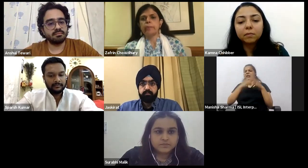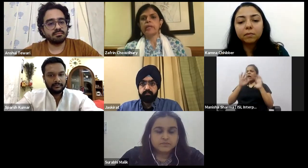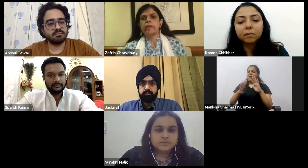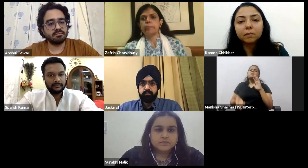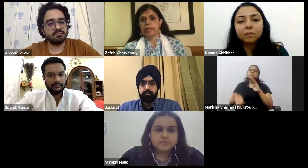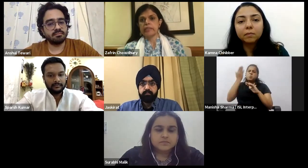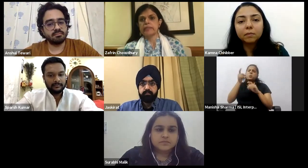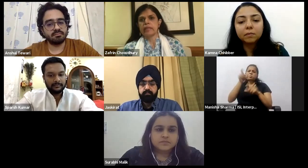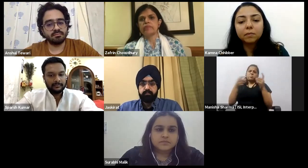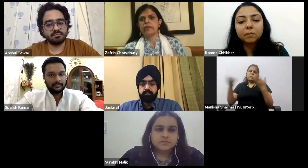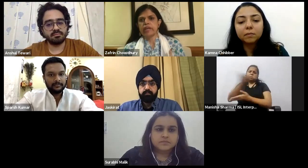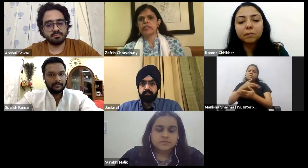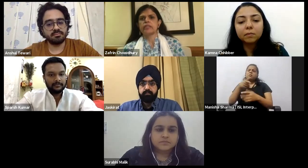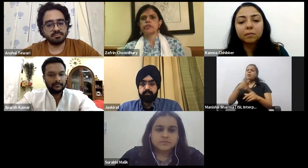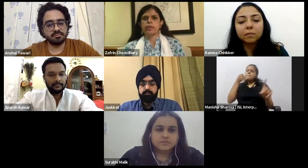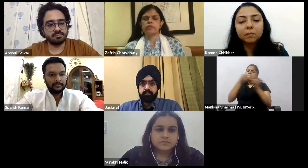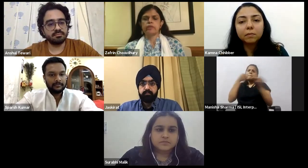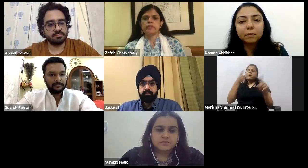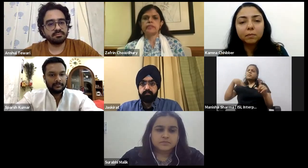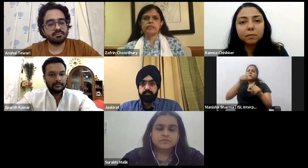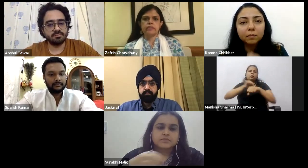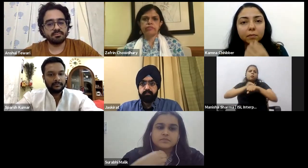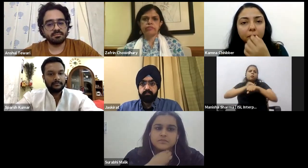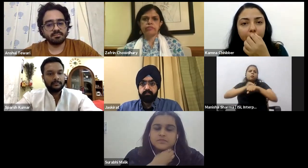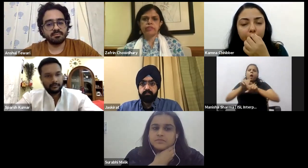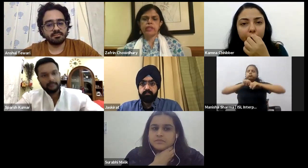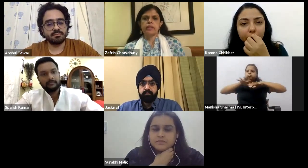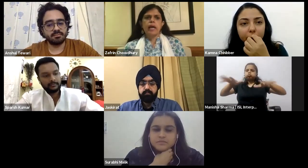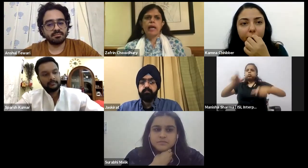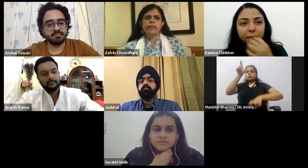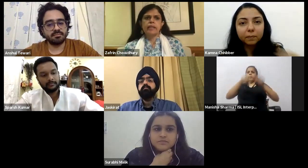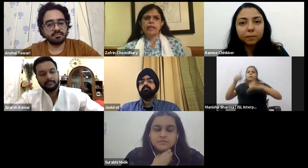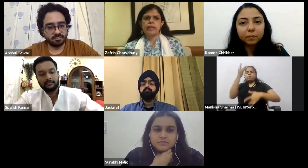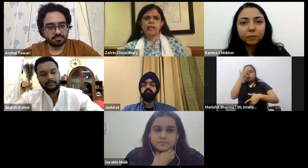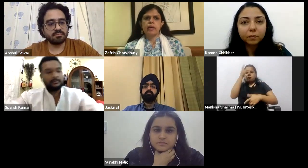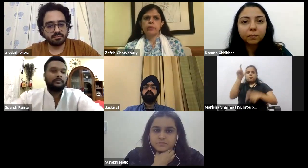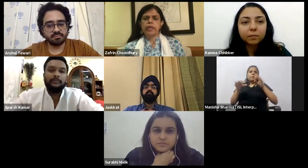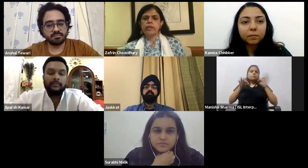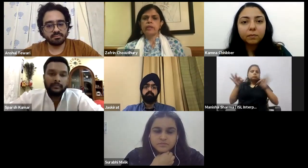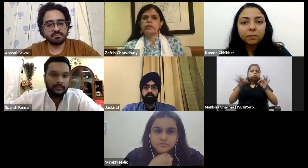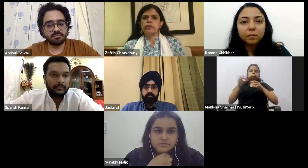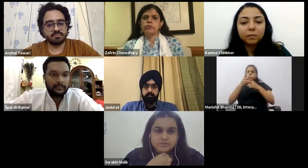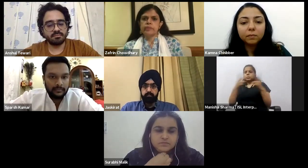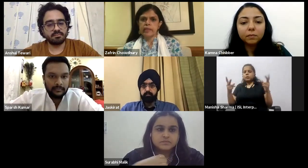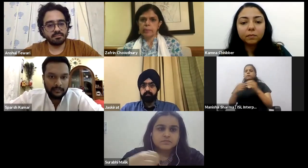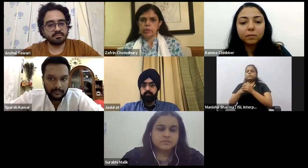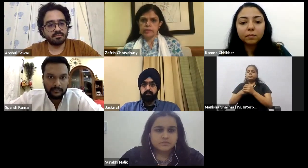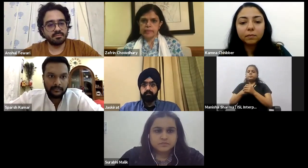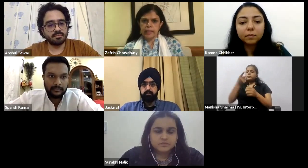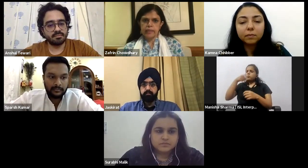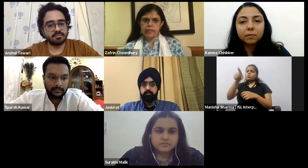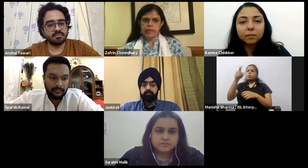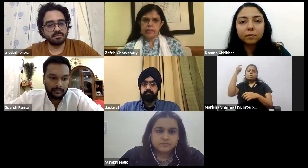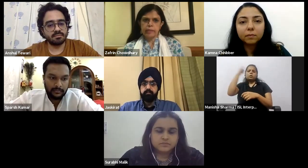Its primary impact itself, the infection, the spread of the disease, the fear. And then when you think about